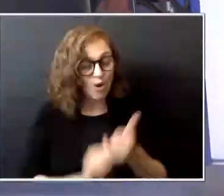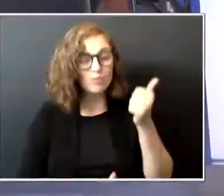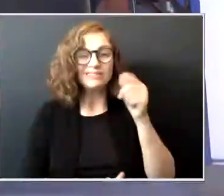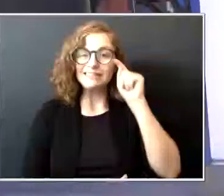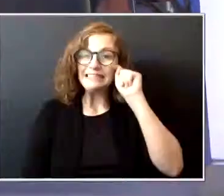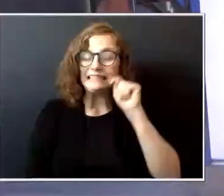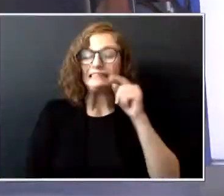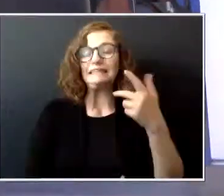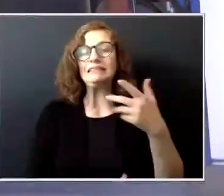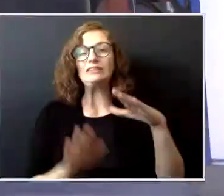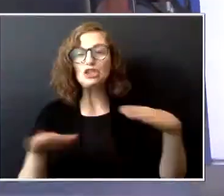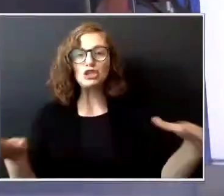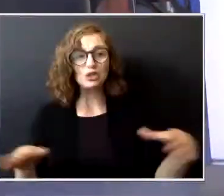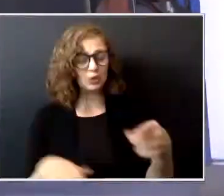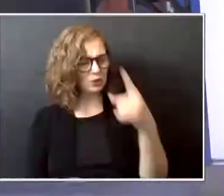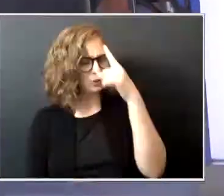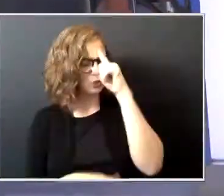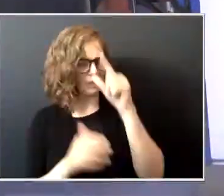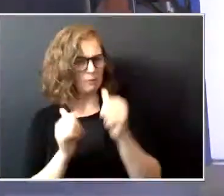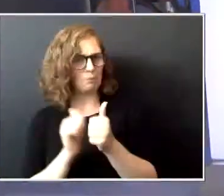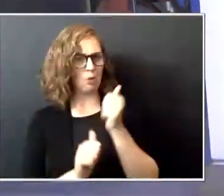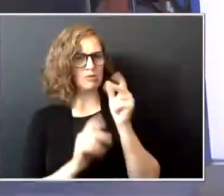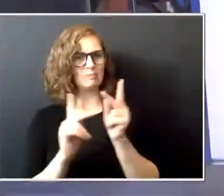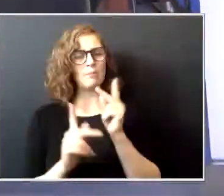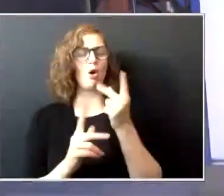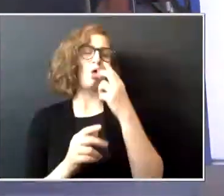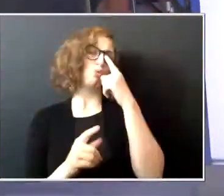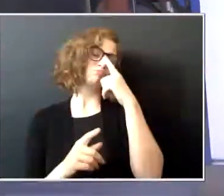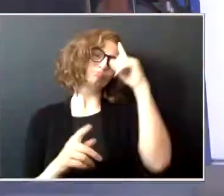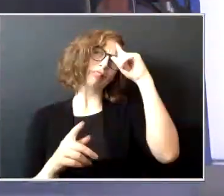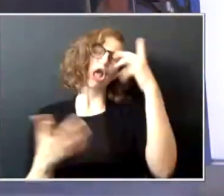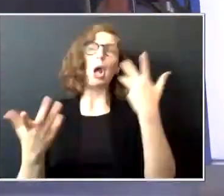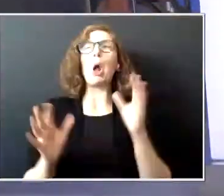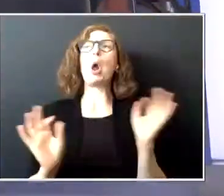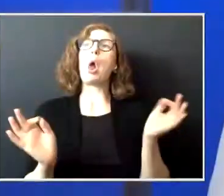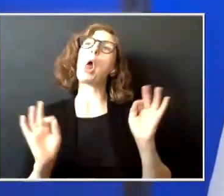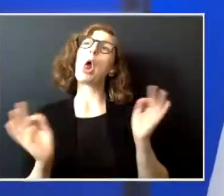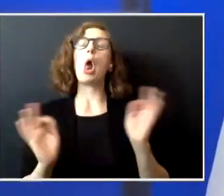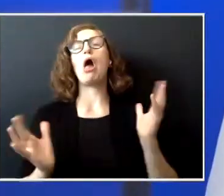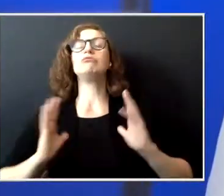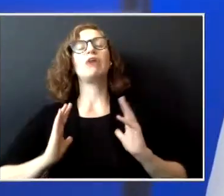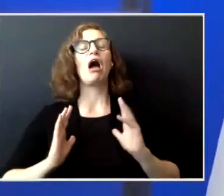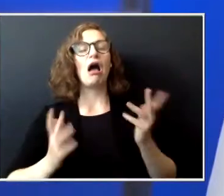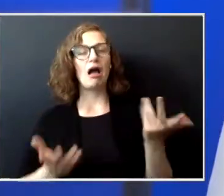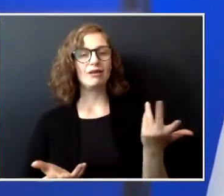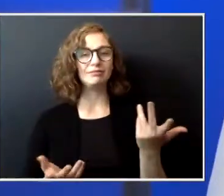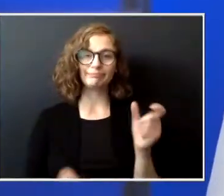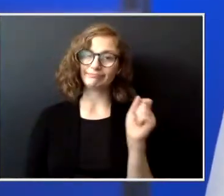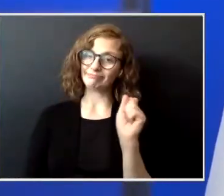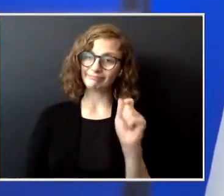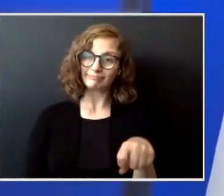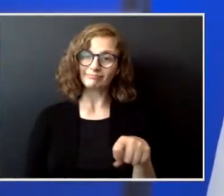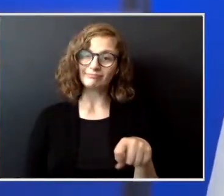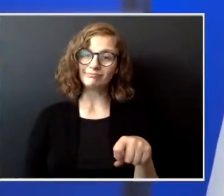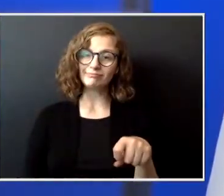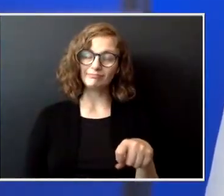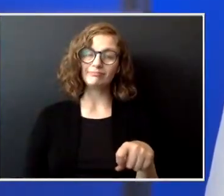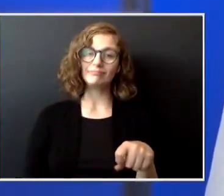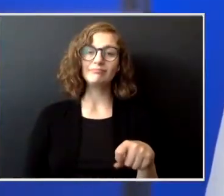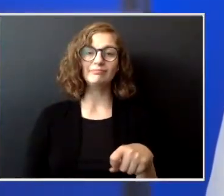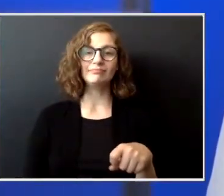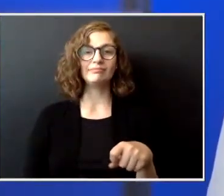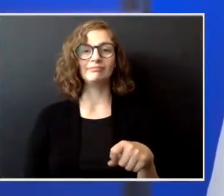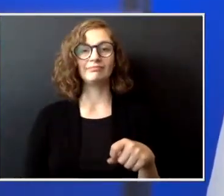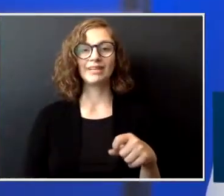all fun and games? I would rather say not some, quite a bit, a lot. And I think it comes with a certain gender and